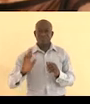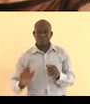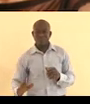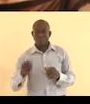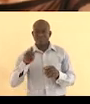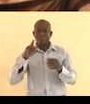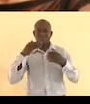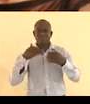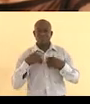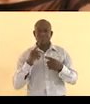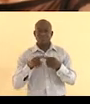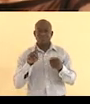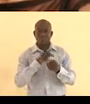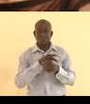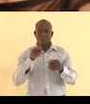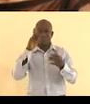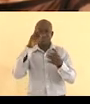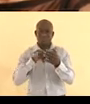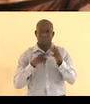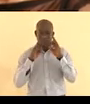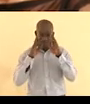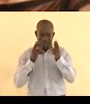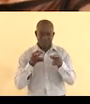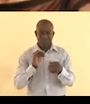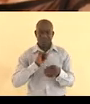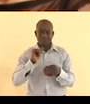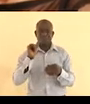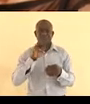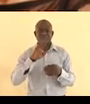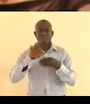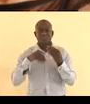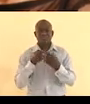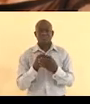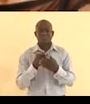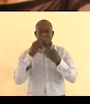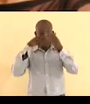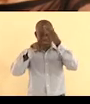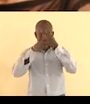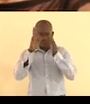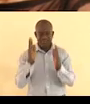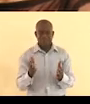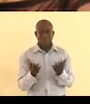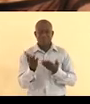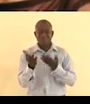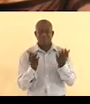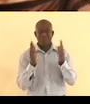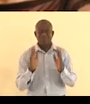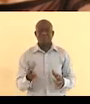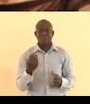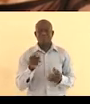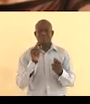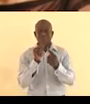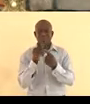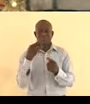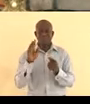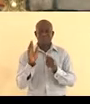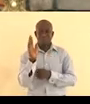have learned what integrity is all about. So prophets are the servants of the word of